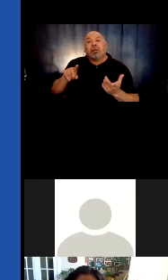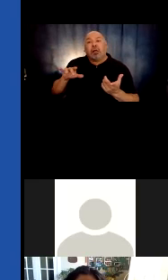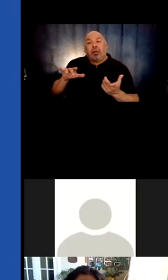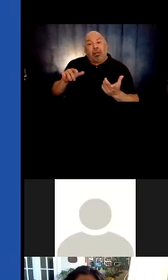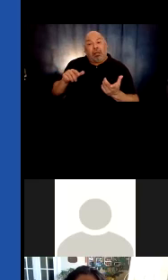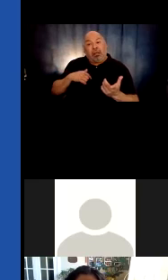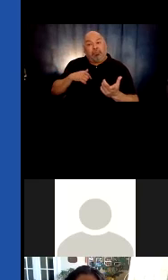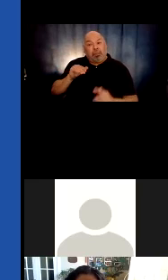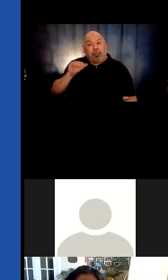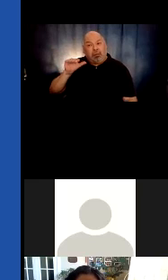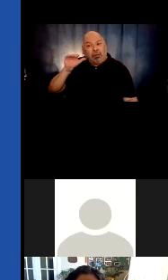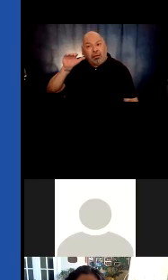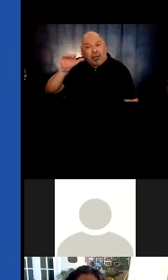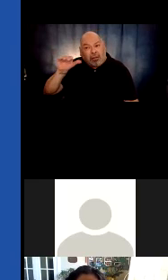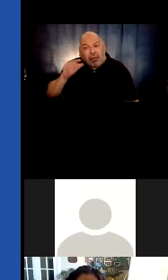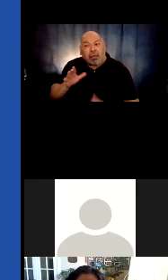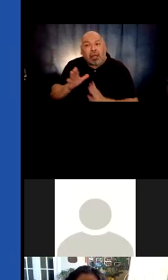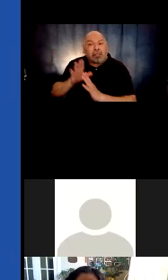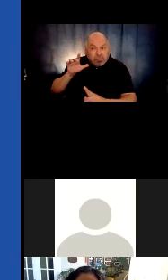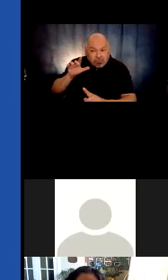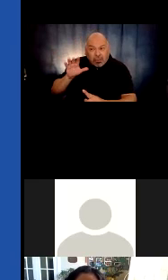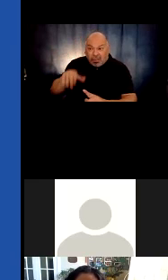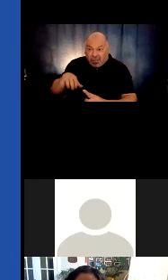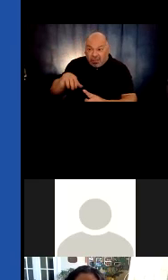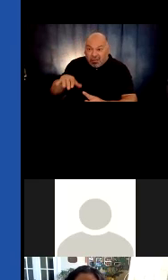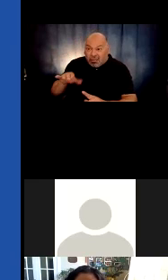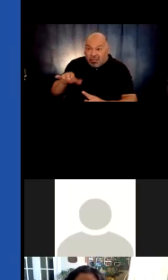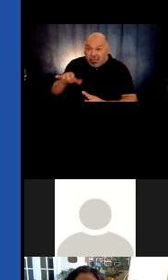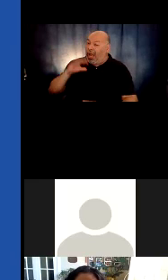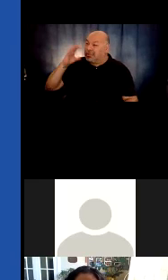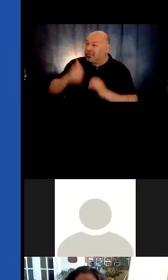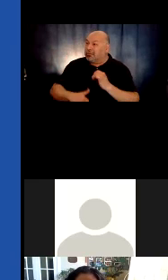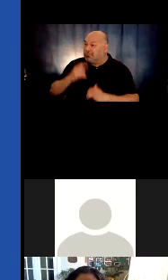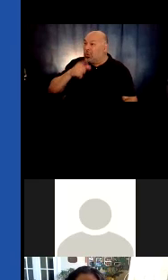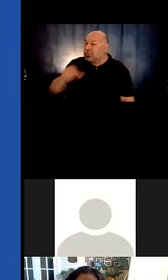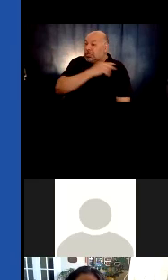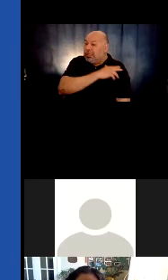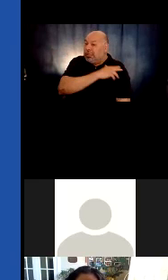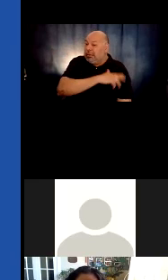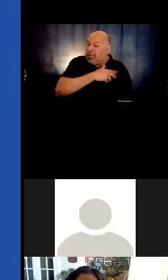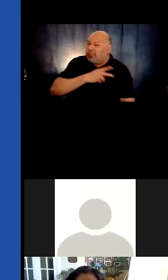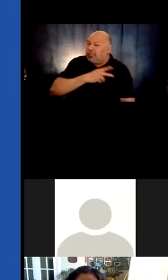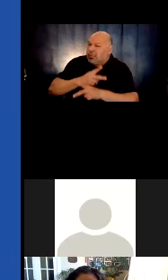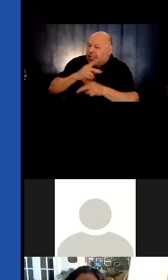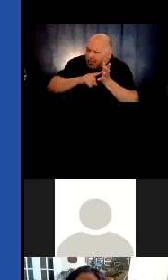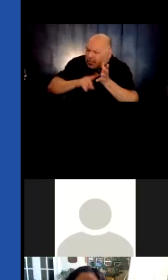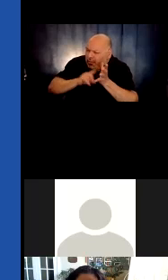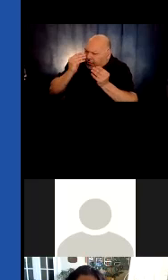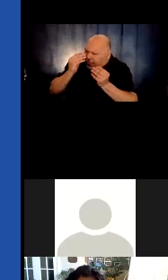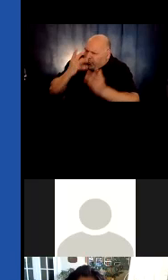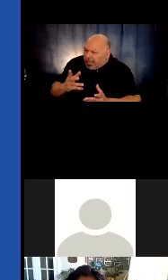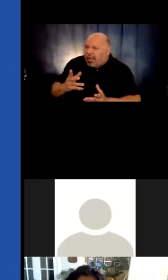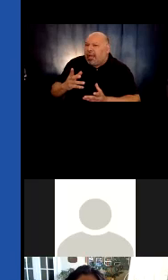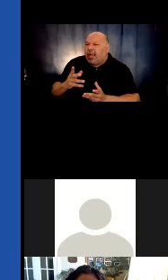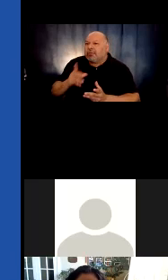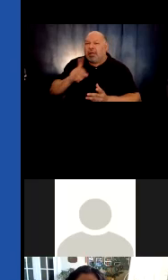to kind of nudge the hospital association and say, hey, it's because it seems like most of the hospital systems are keeping track of this data. It's just not going into